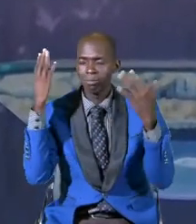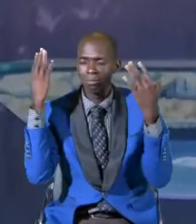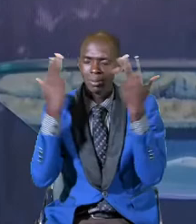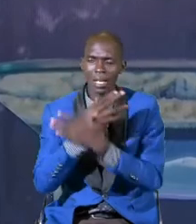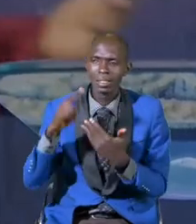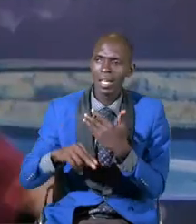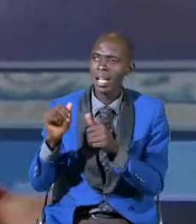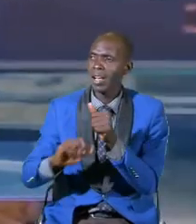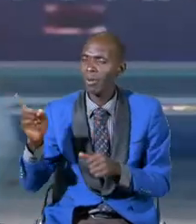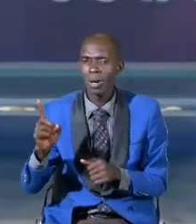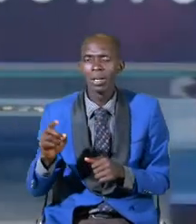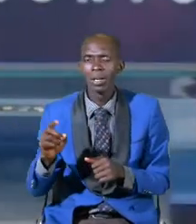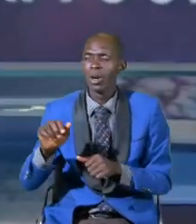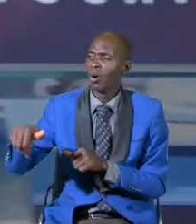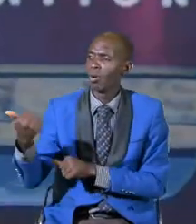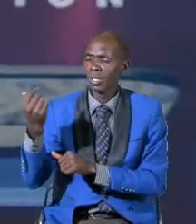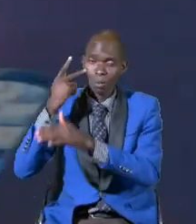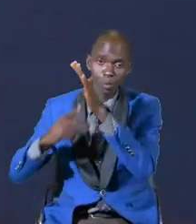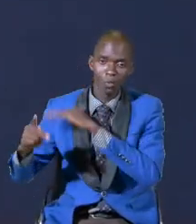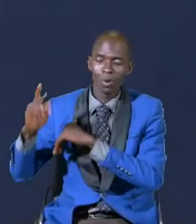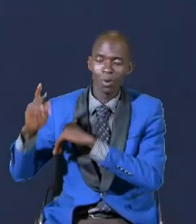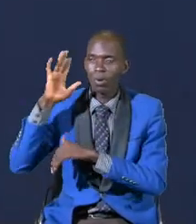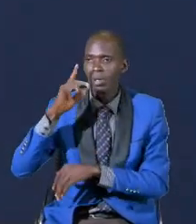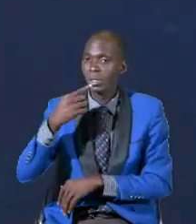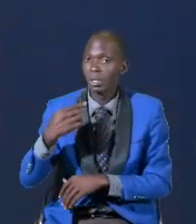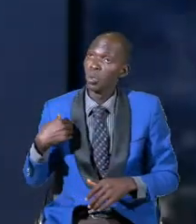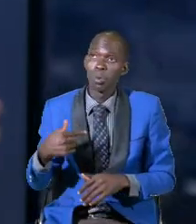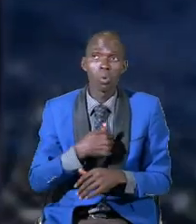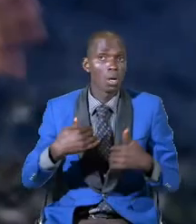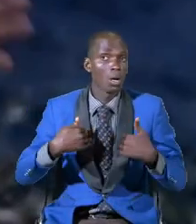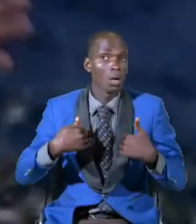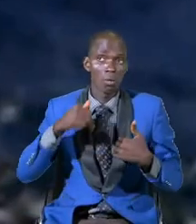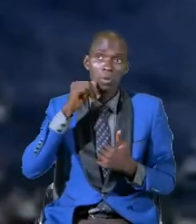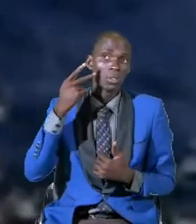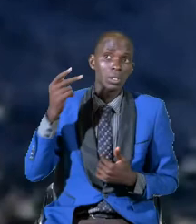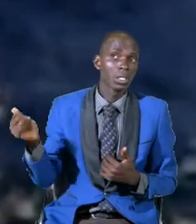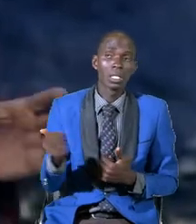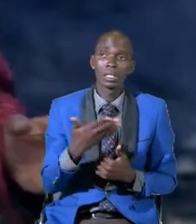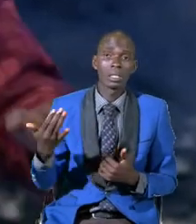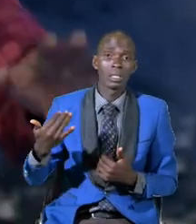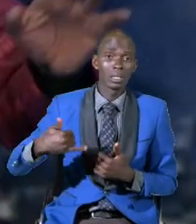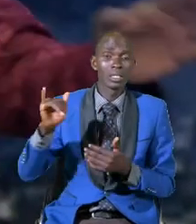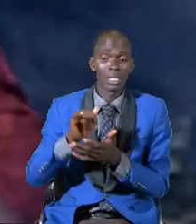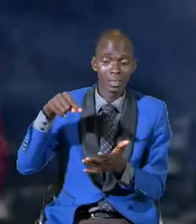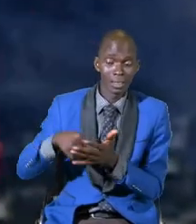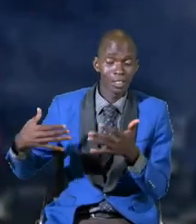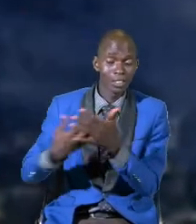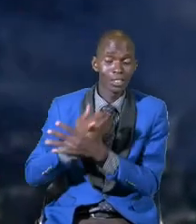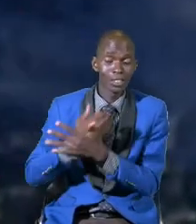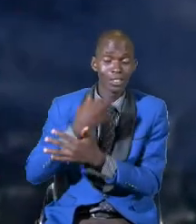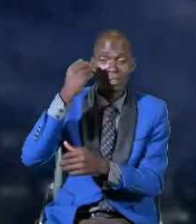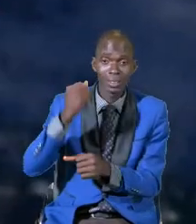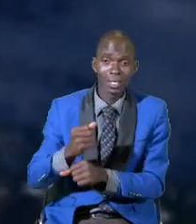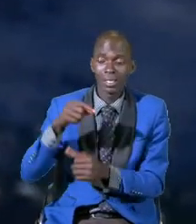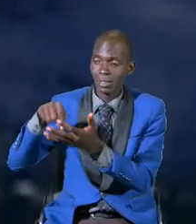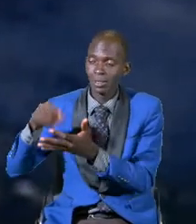everywhere. Another person will say, we have not seen anything yet, that this new year, this will happen,